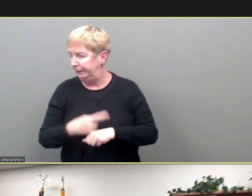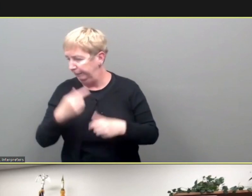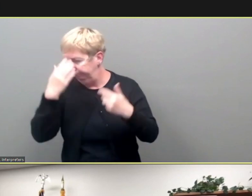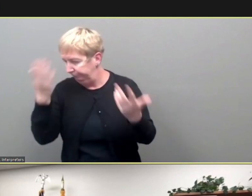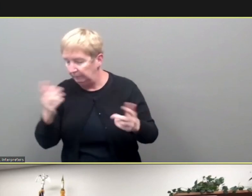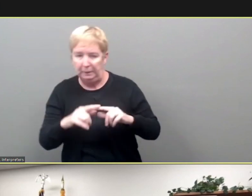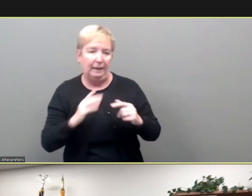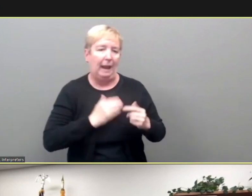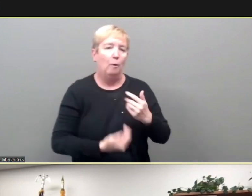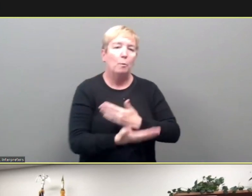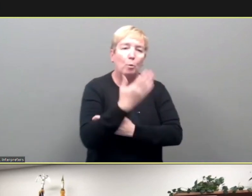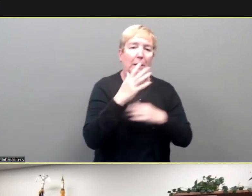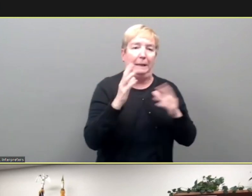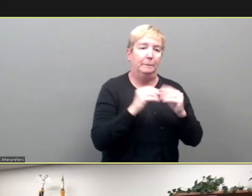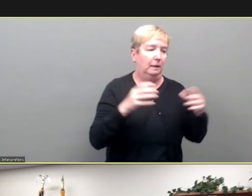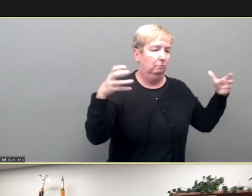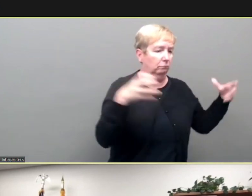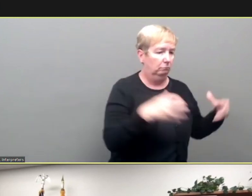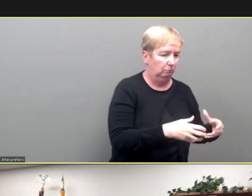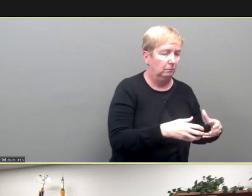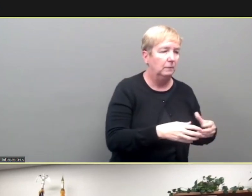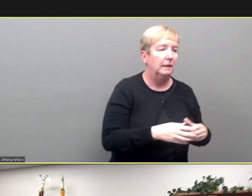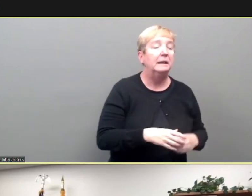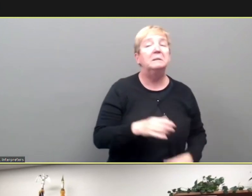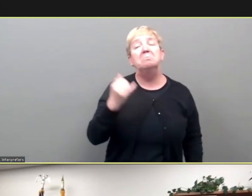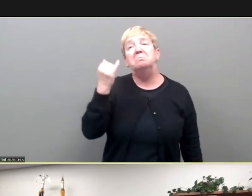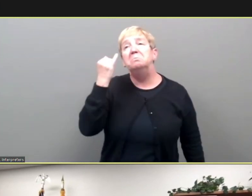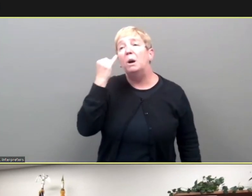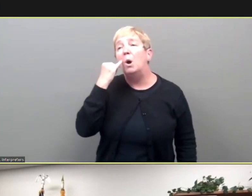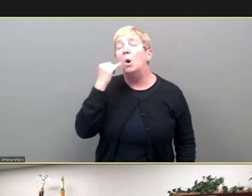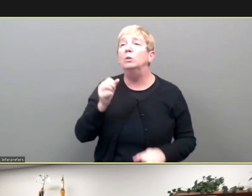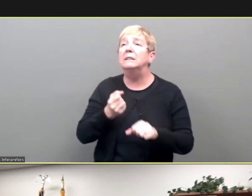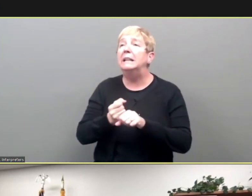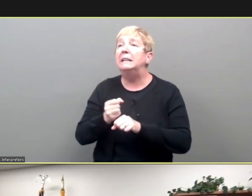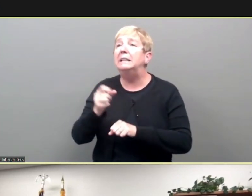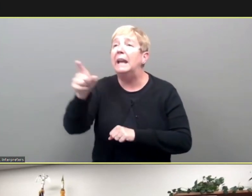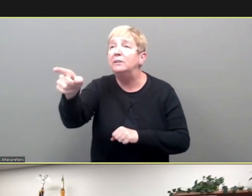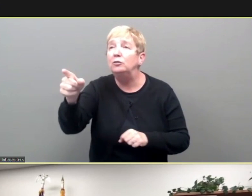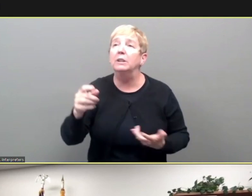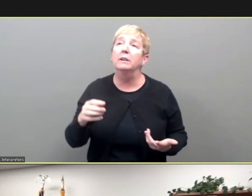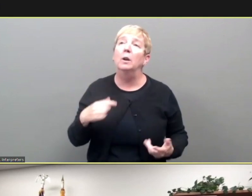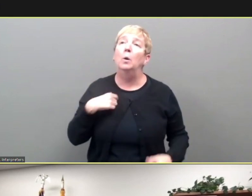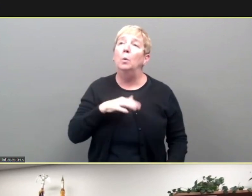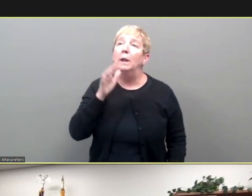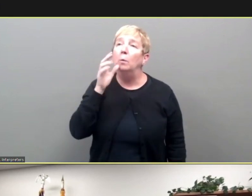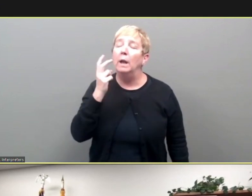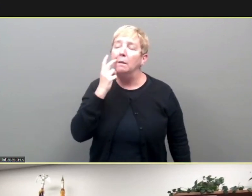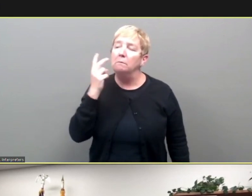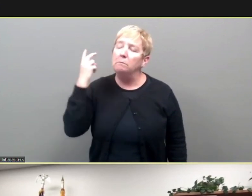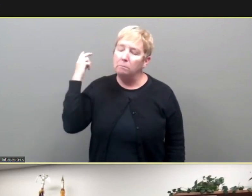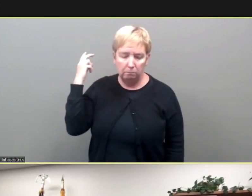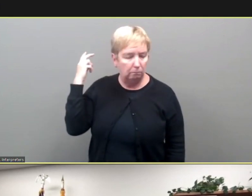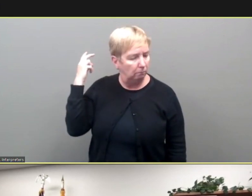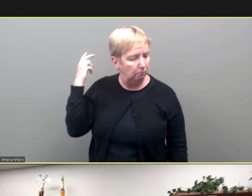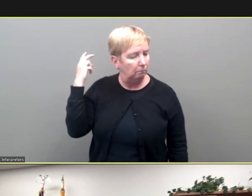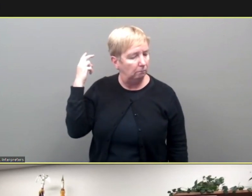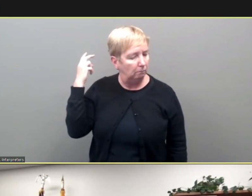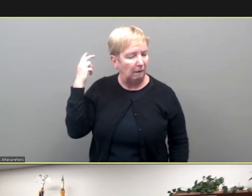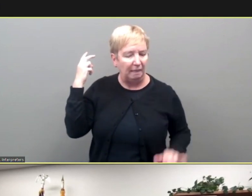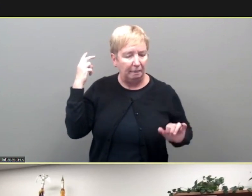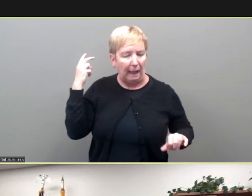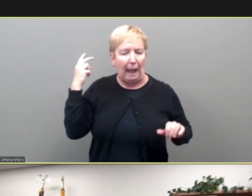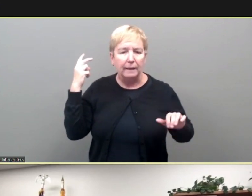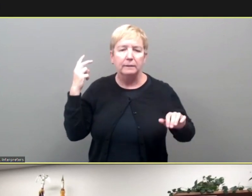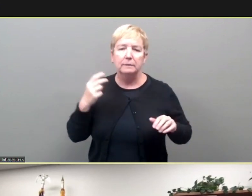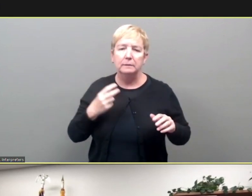whether, a year from now, we'll look back on this booster shot as really the third vaccine in the